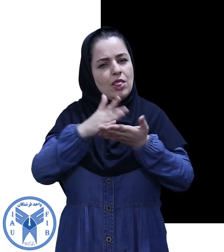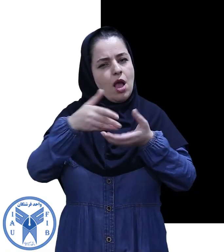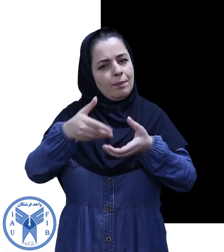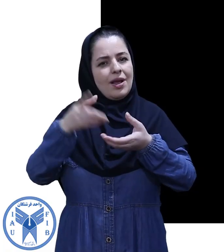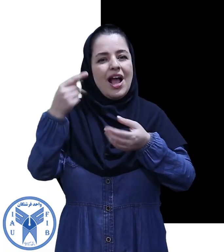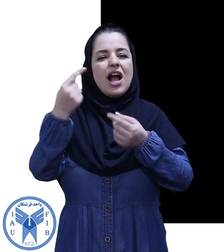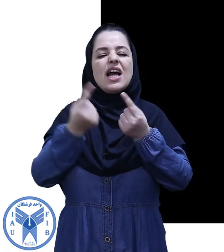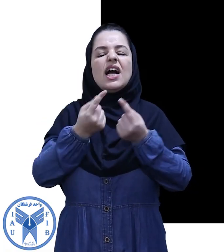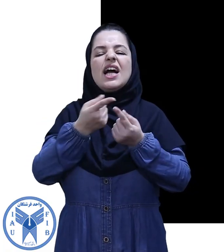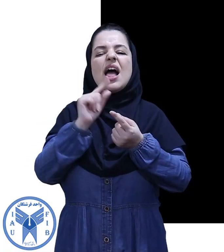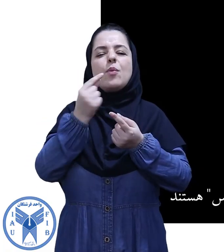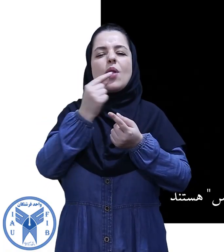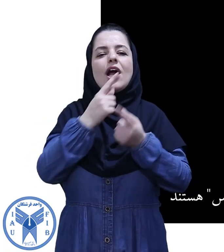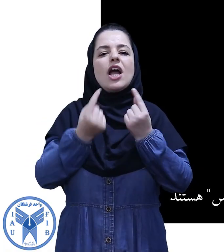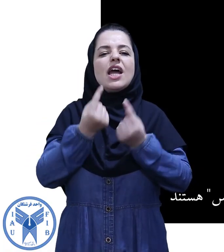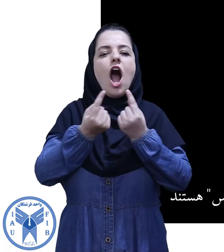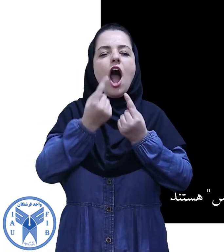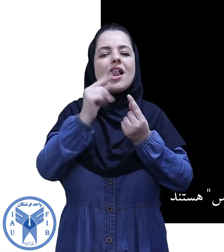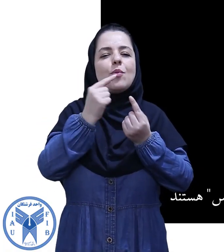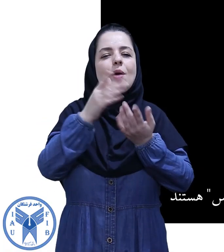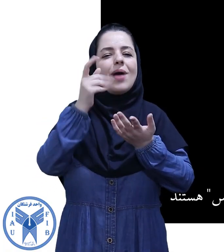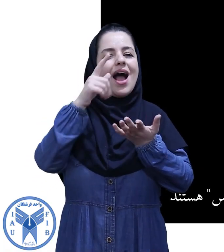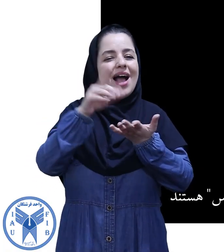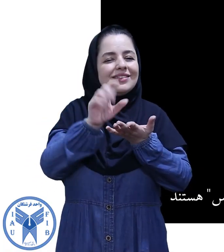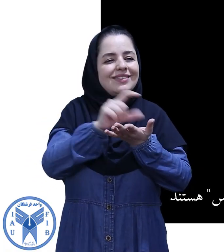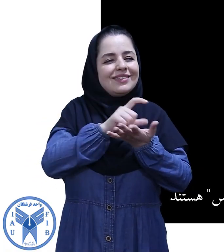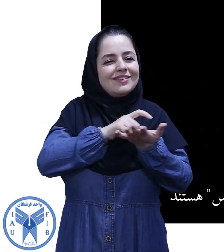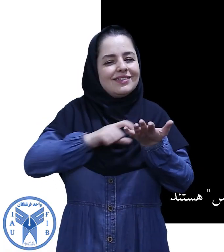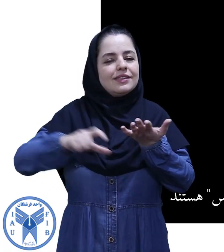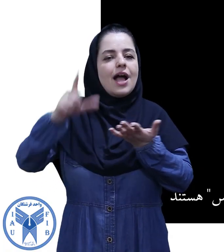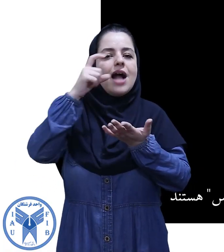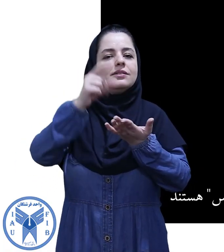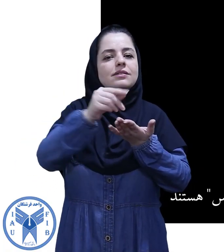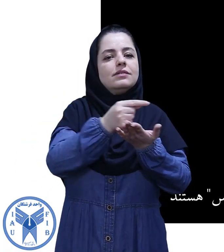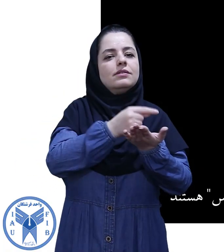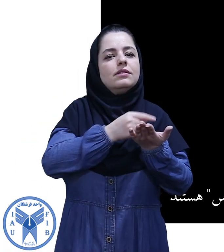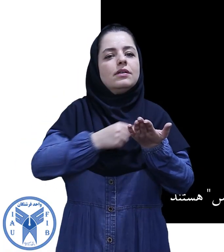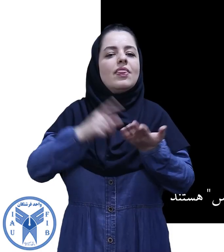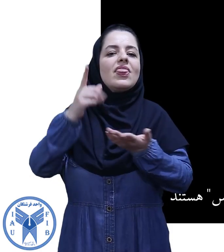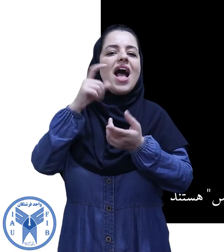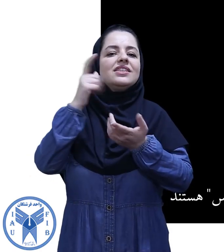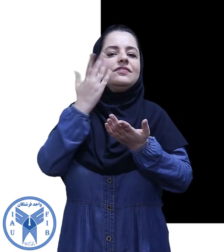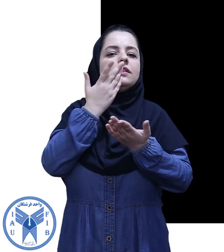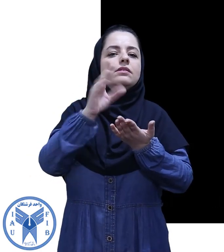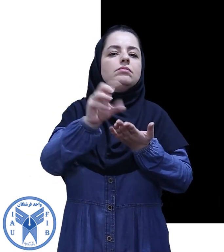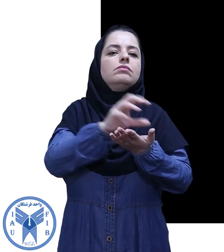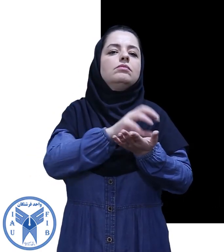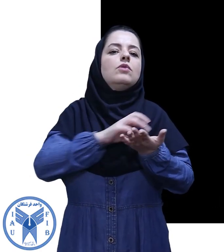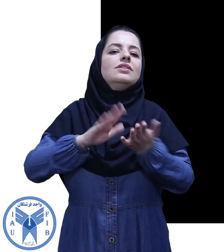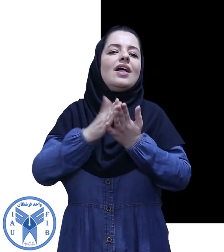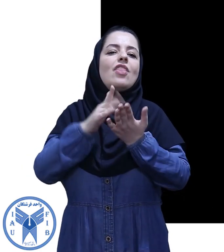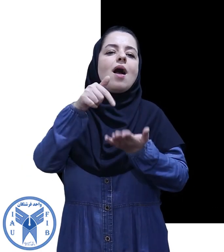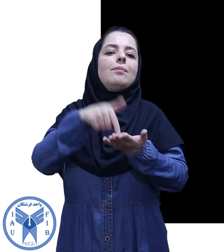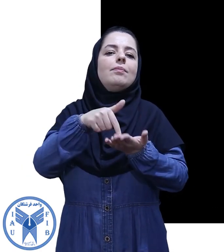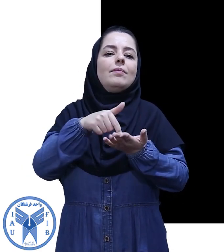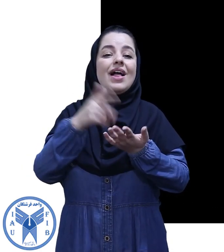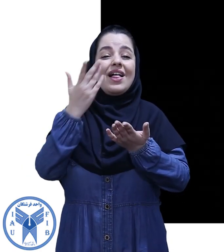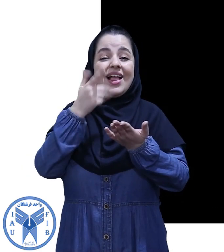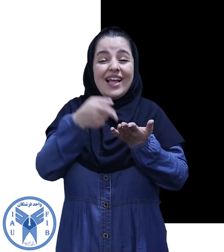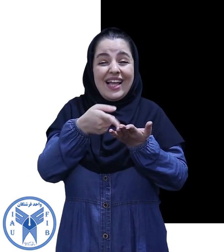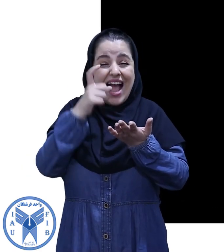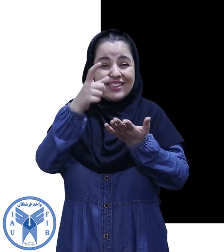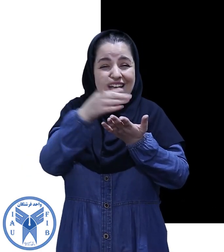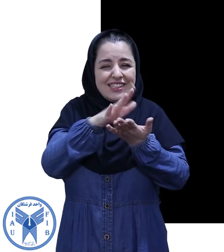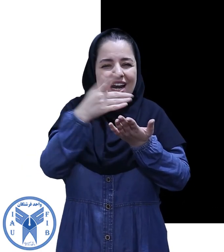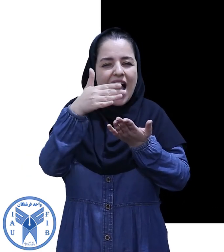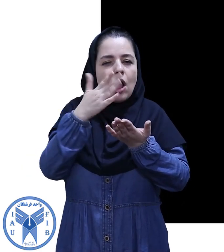books of botanical specimens, and those are really the first photographically illustrated publications. It gives you this